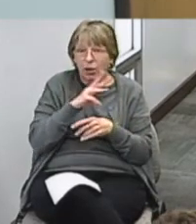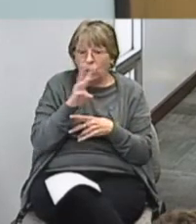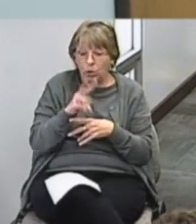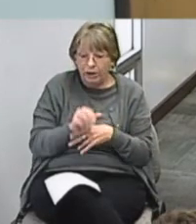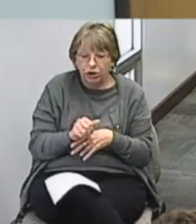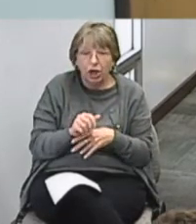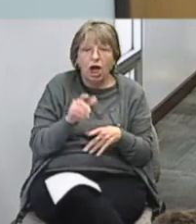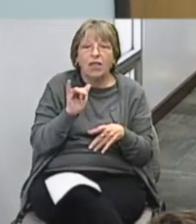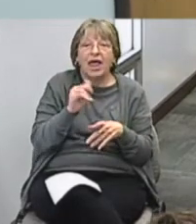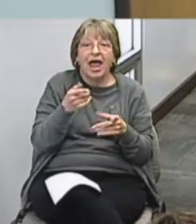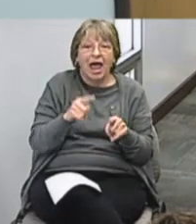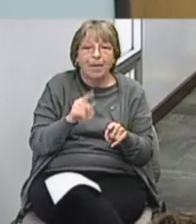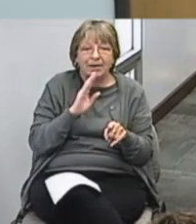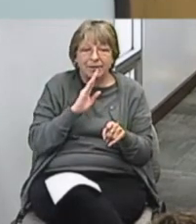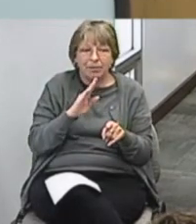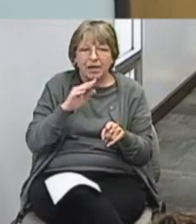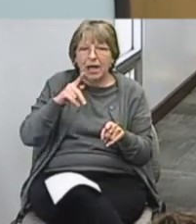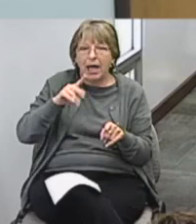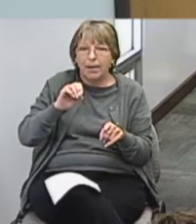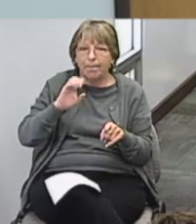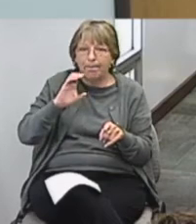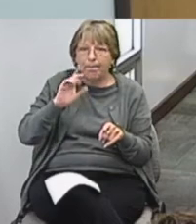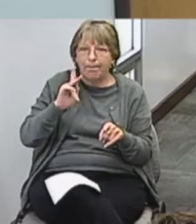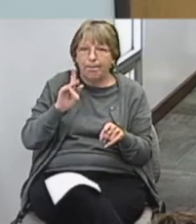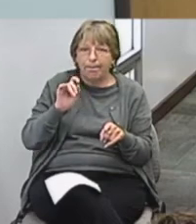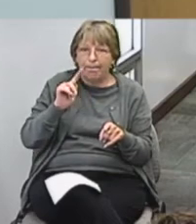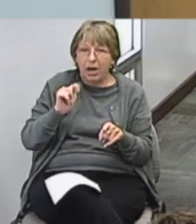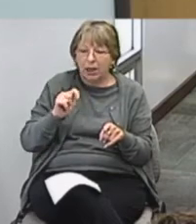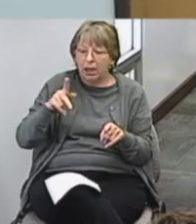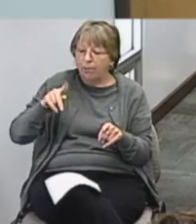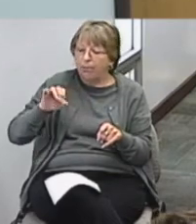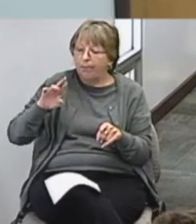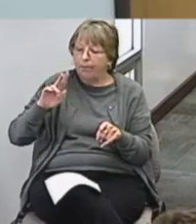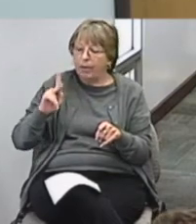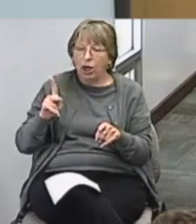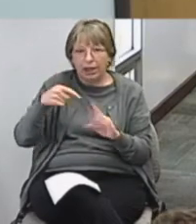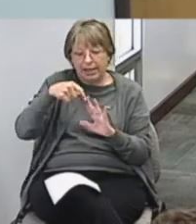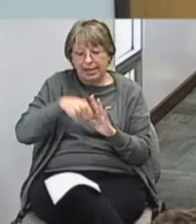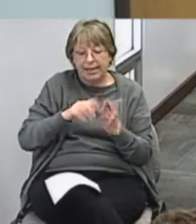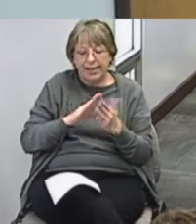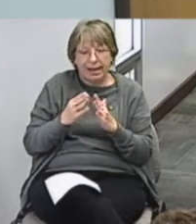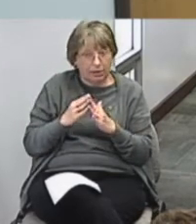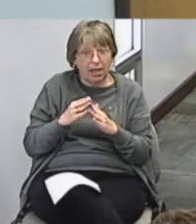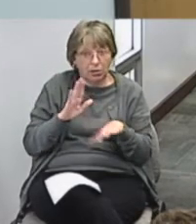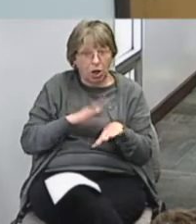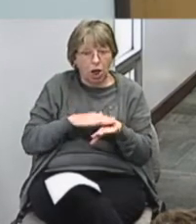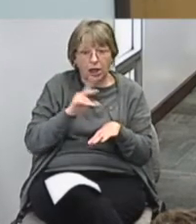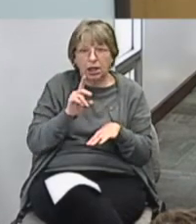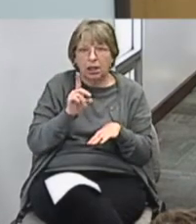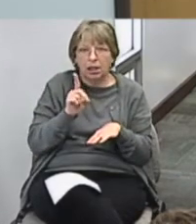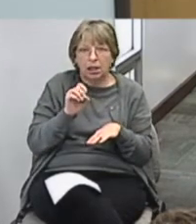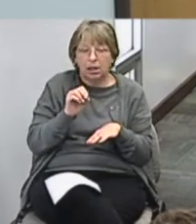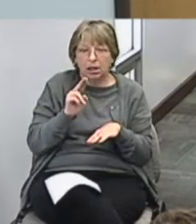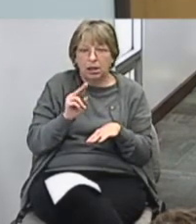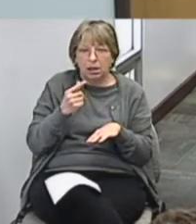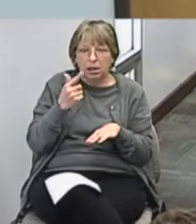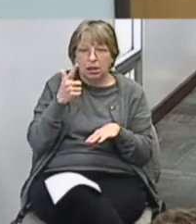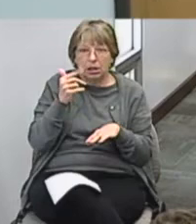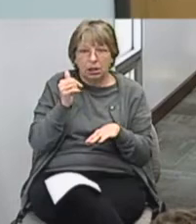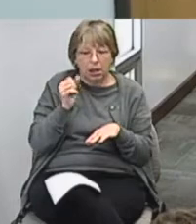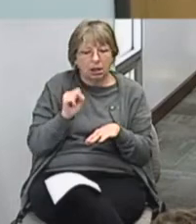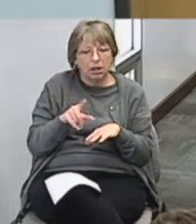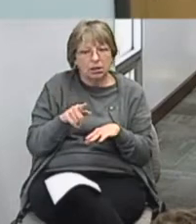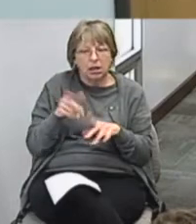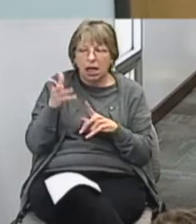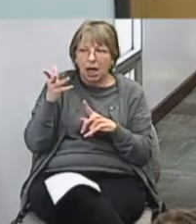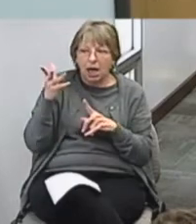happens to be a pocket park downtown on Douglas Street. So it is kind of similar to the pocket